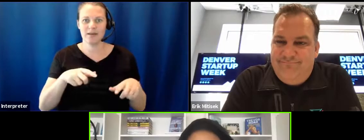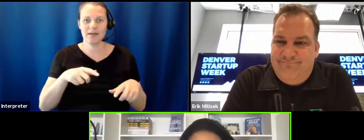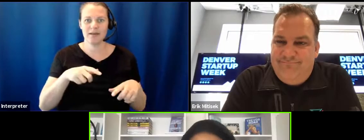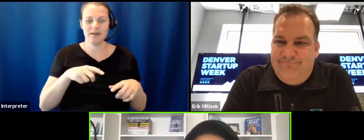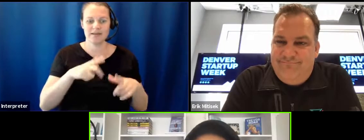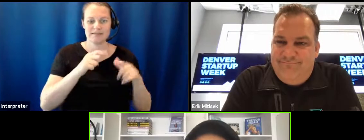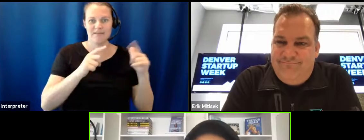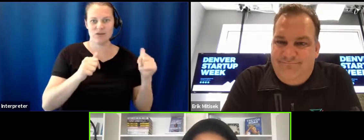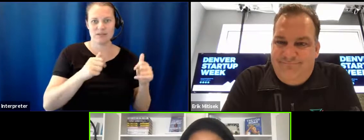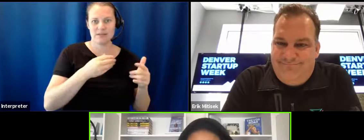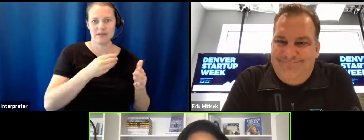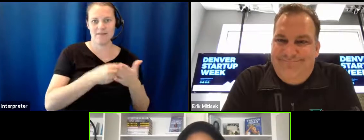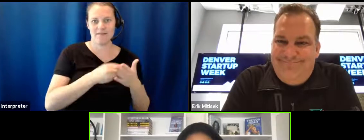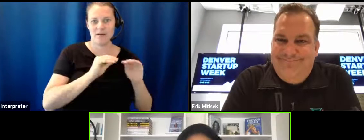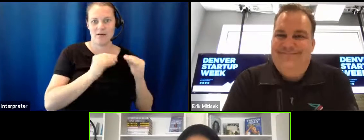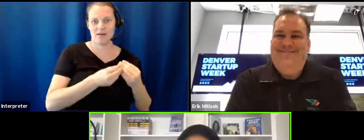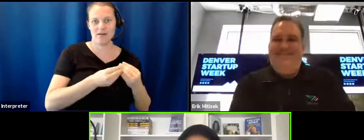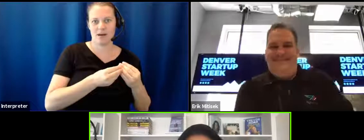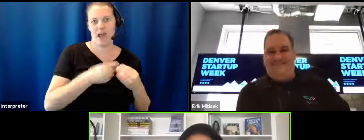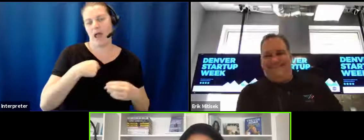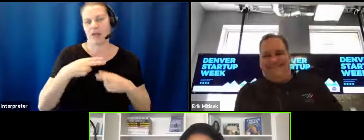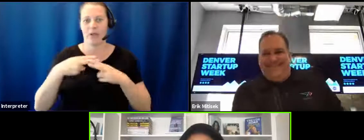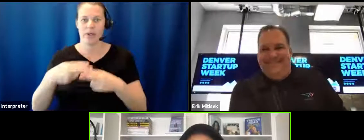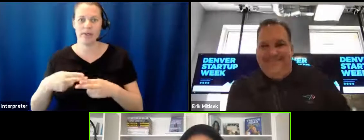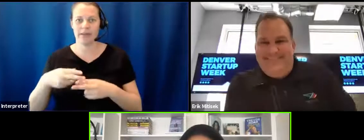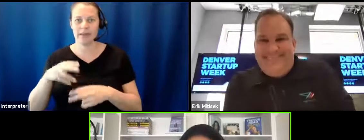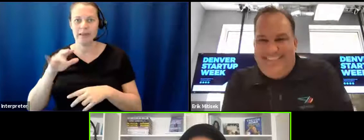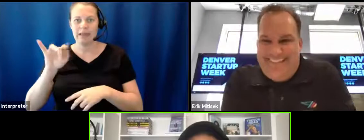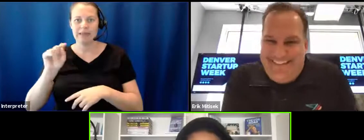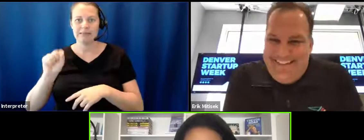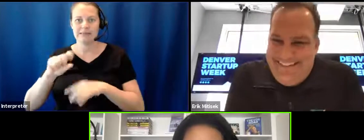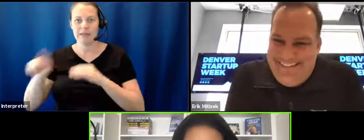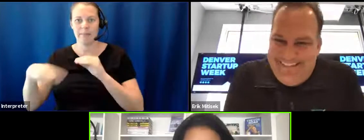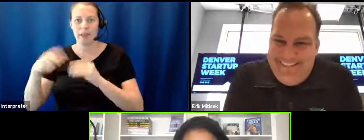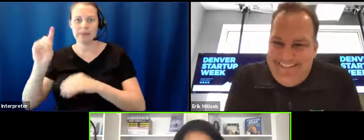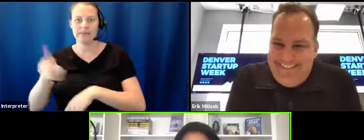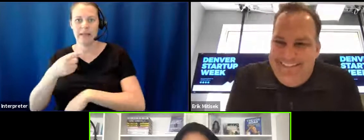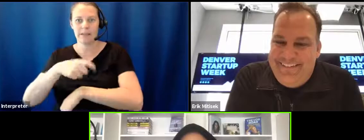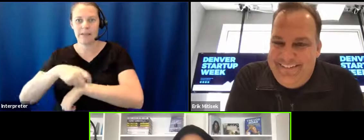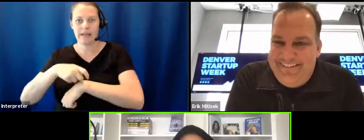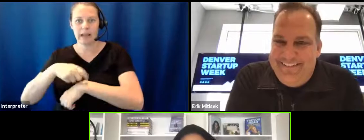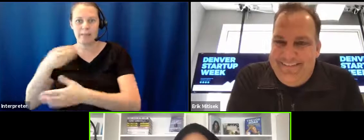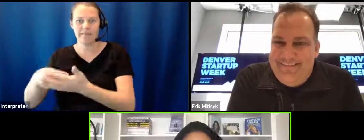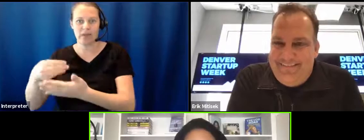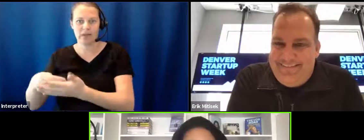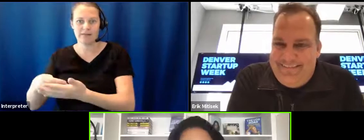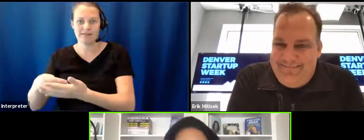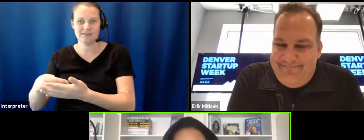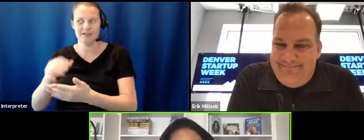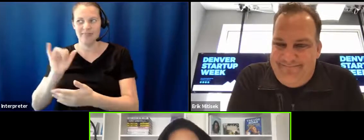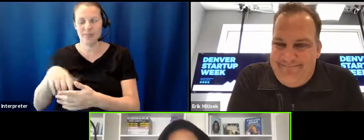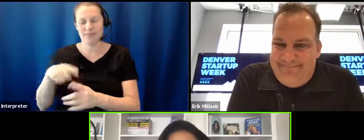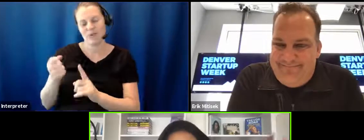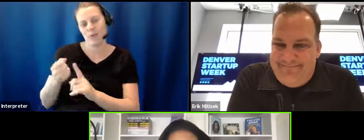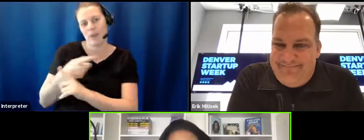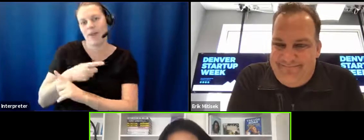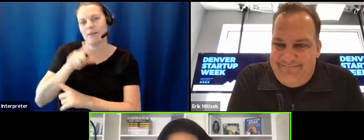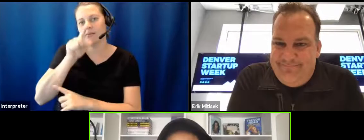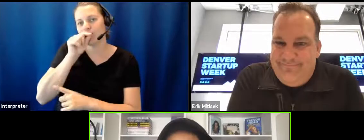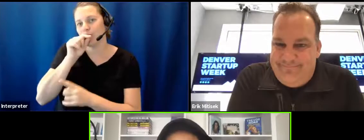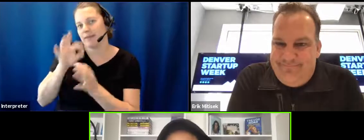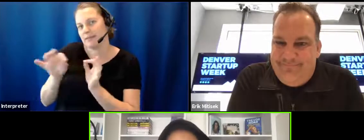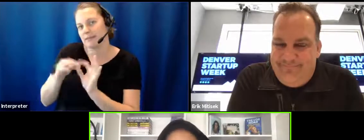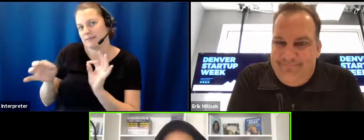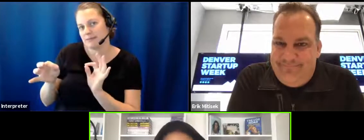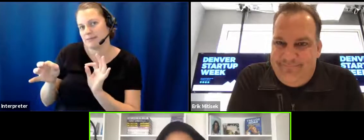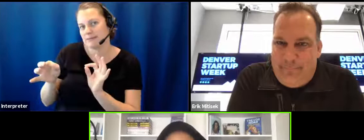about damn time fund. And it was just a random tweet. It was a thought in my mind. And because of the timing